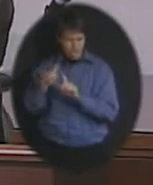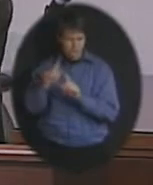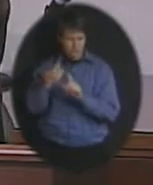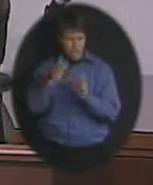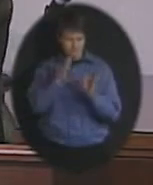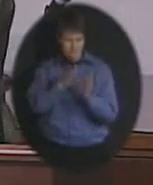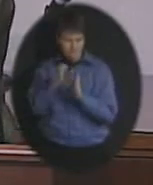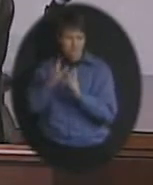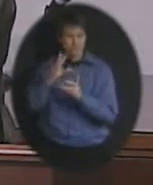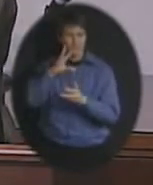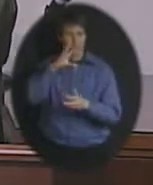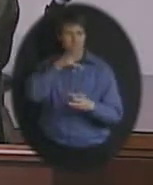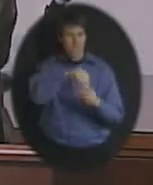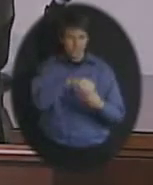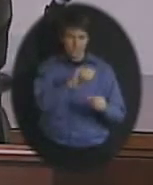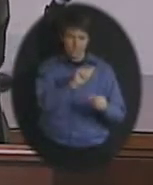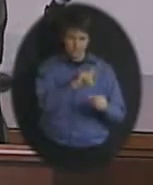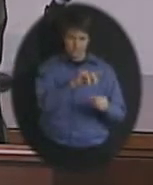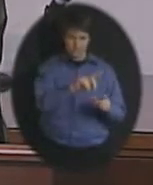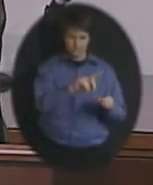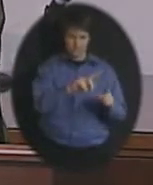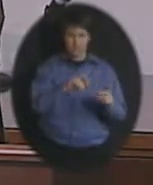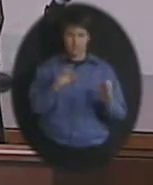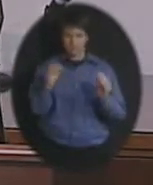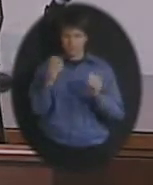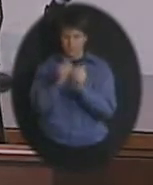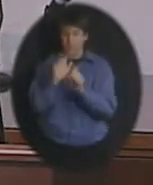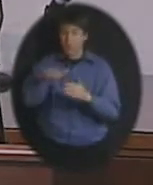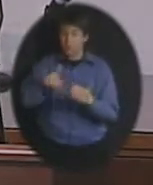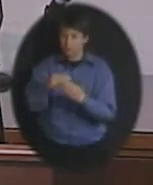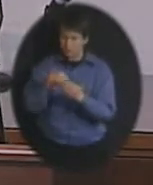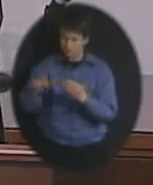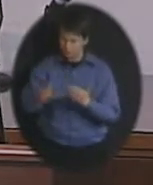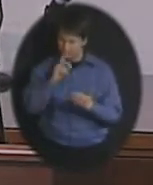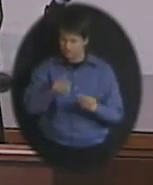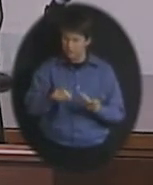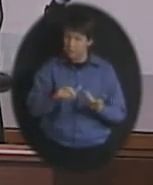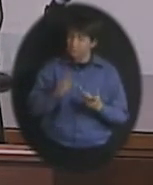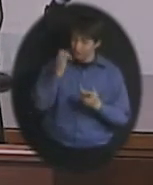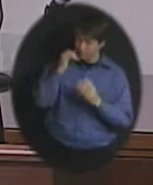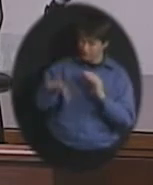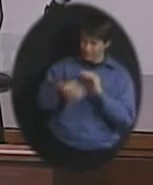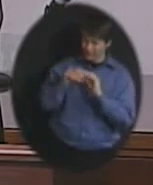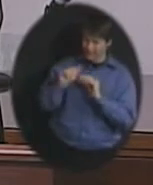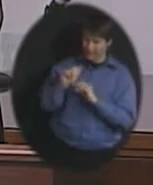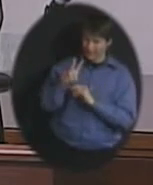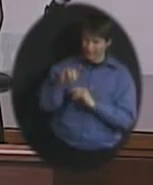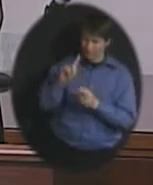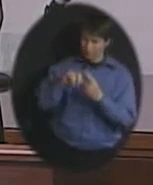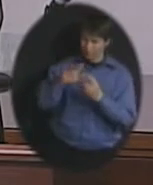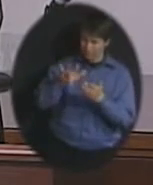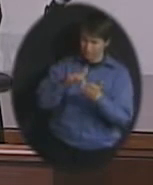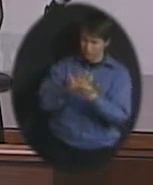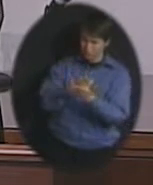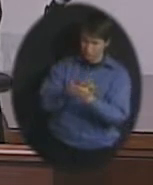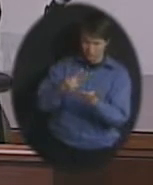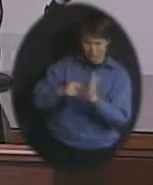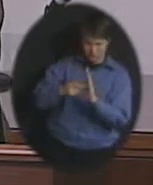beyond just the kids that are enrolled in Avid per se. So if we were going to add the other middle schools to the Avid program, that would increase our